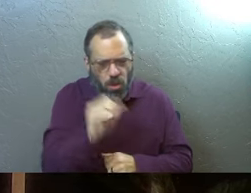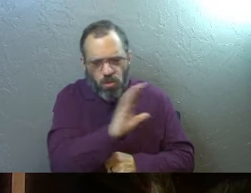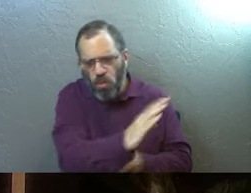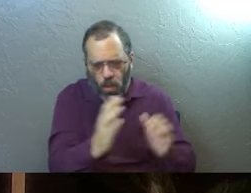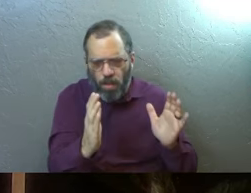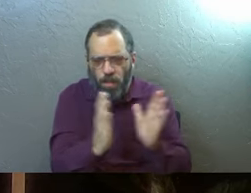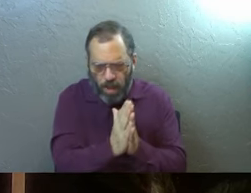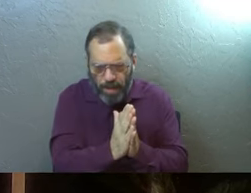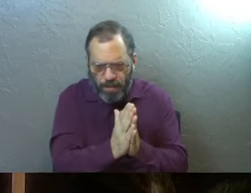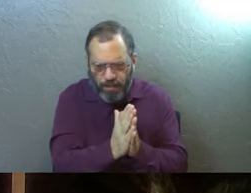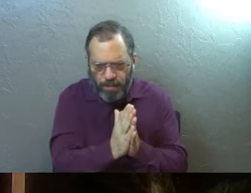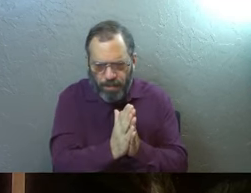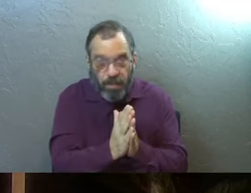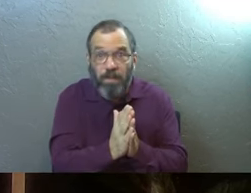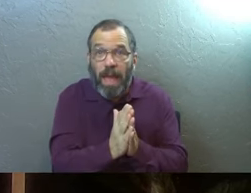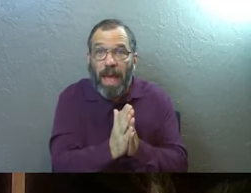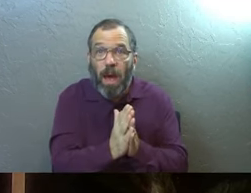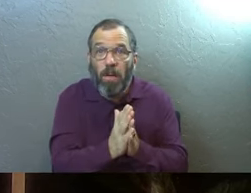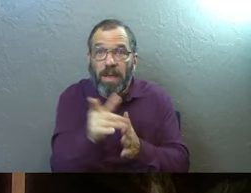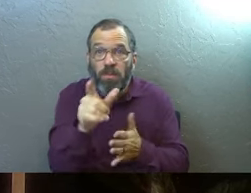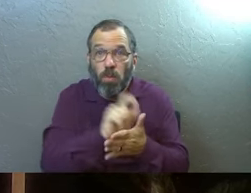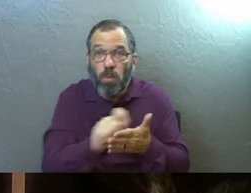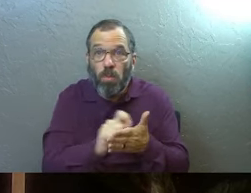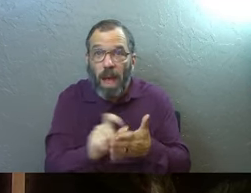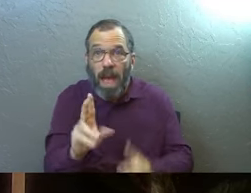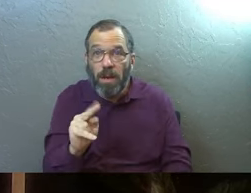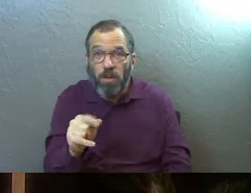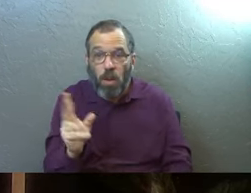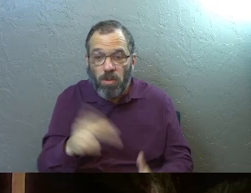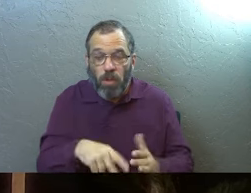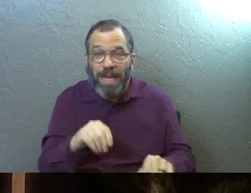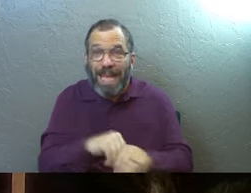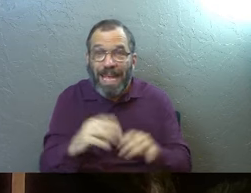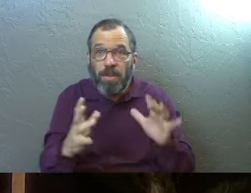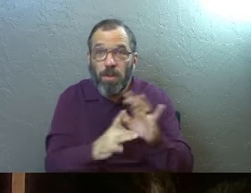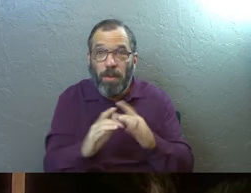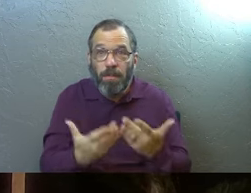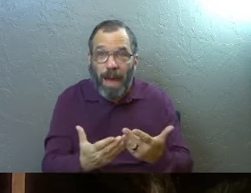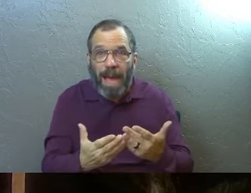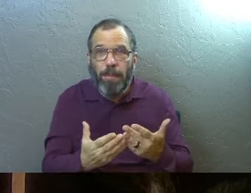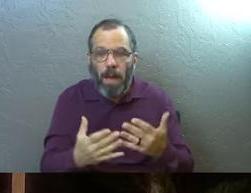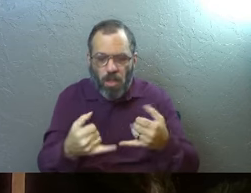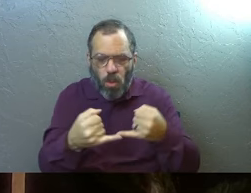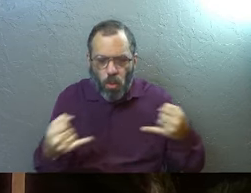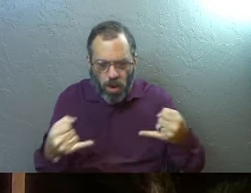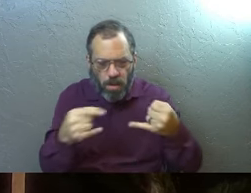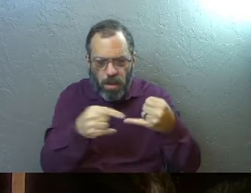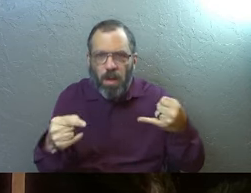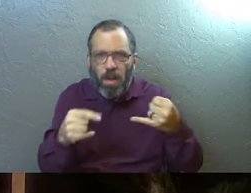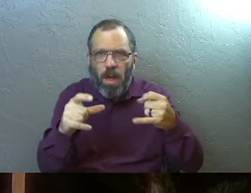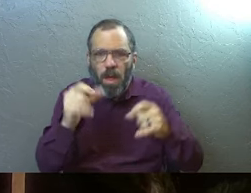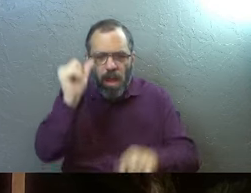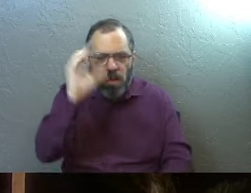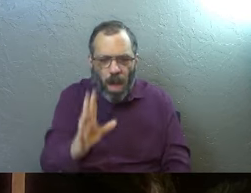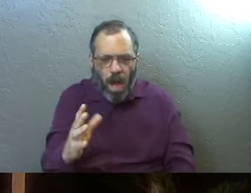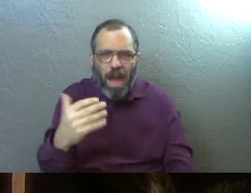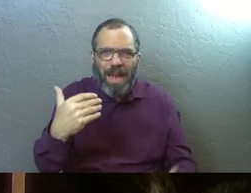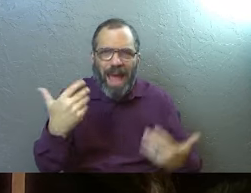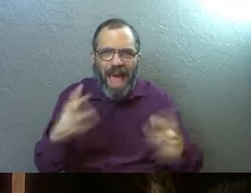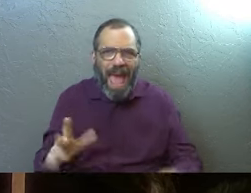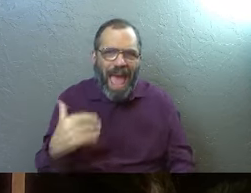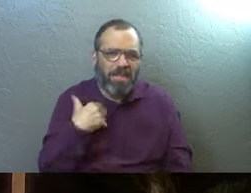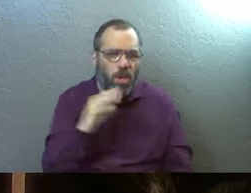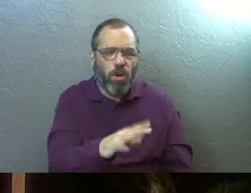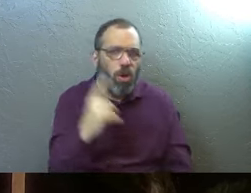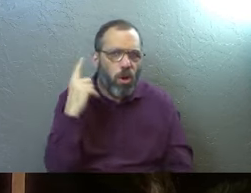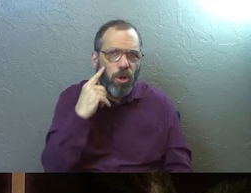prayer." Now, if you're somebody who takes notes and you're reading in a physical Bible today, underline, "God has heard